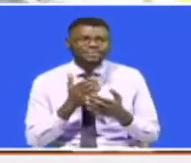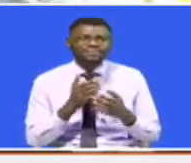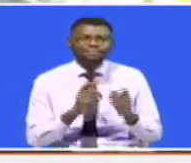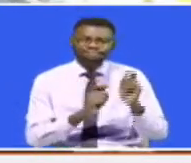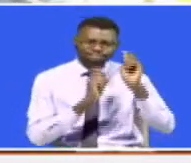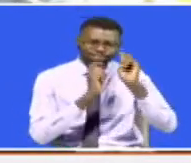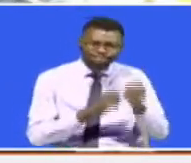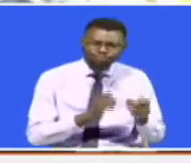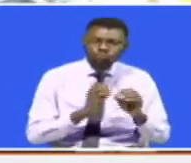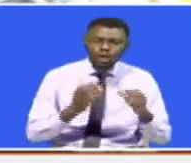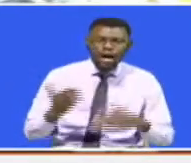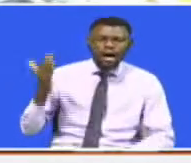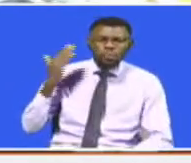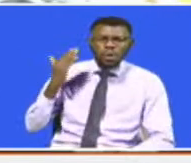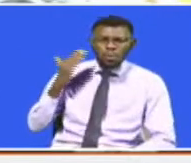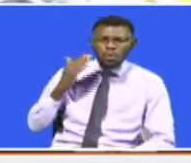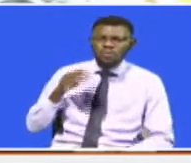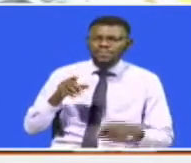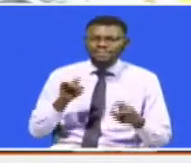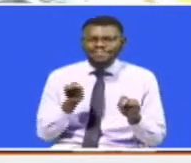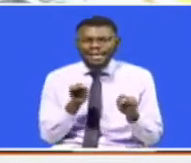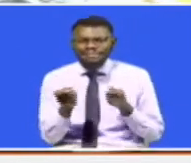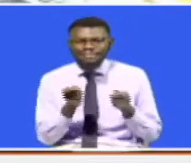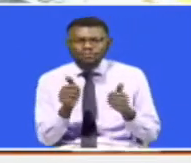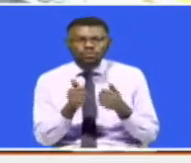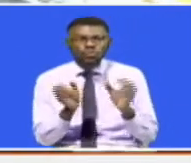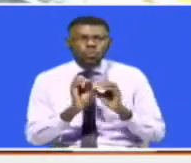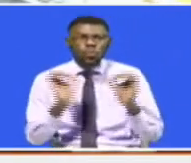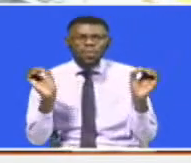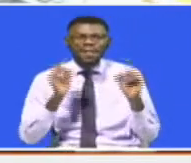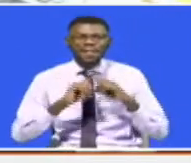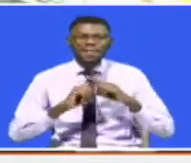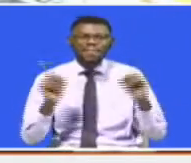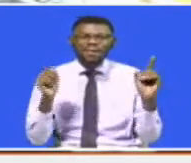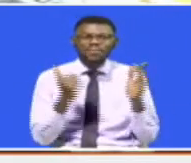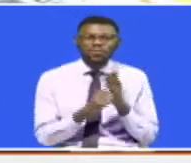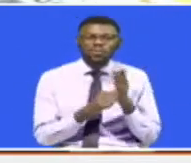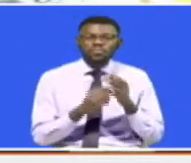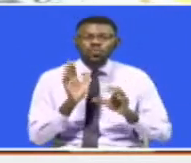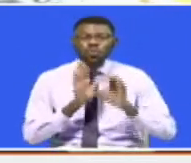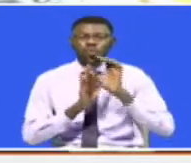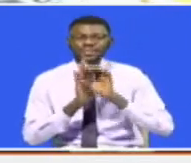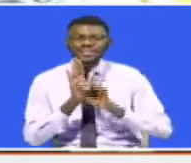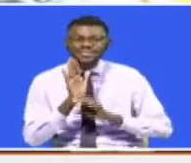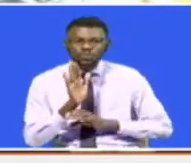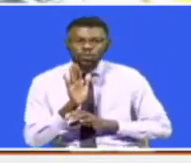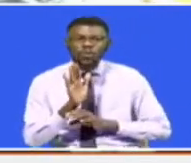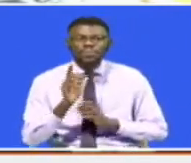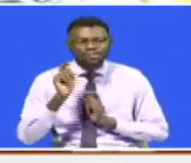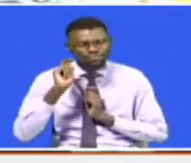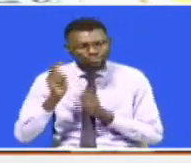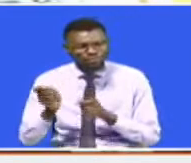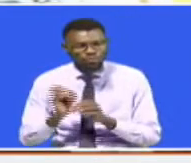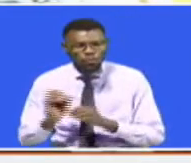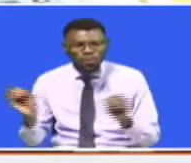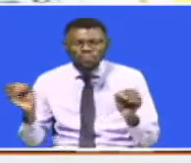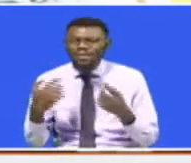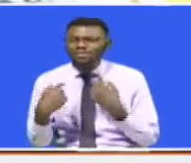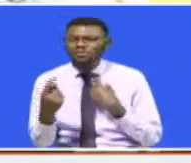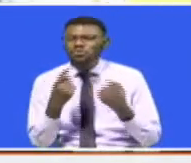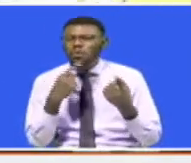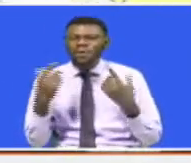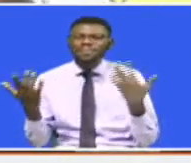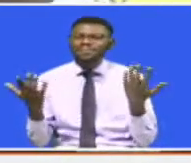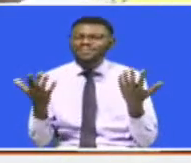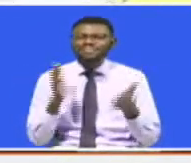past governance errors, these attempts are overshadowed by deliberate constitutional violations, empty rhetoric, abuse